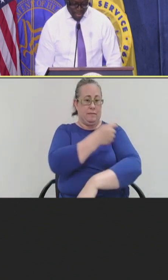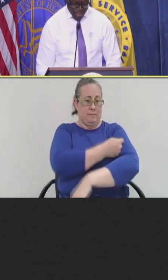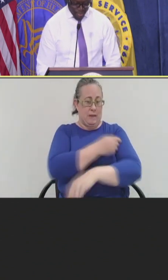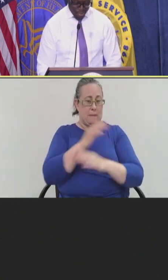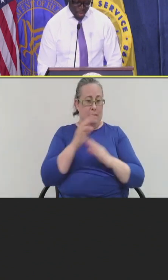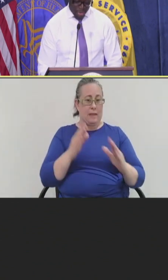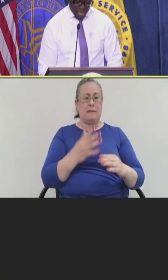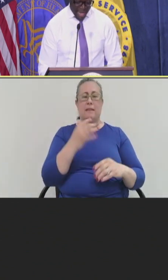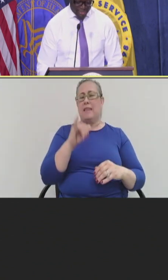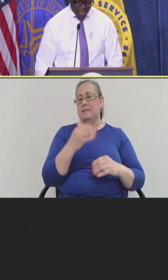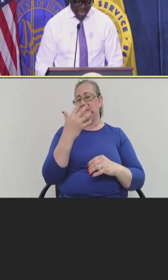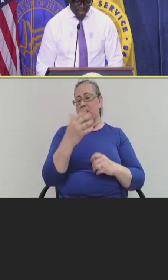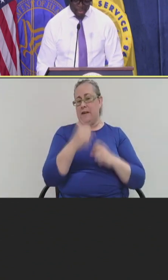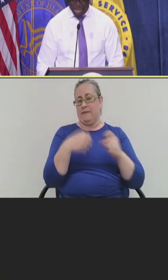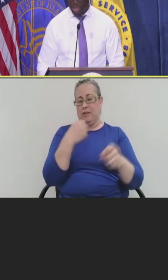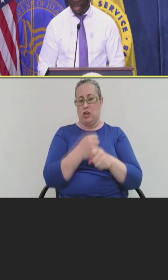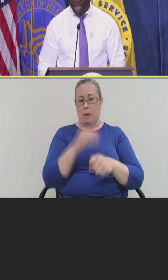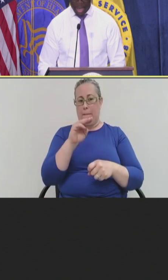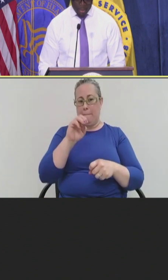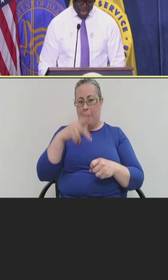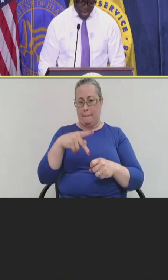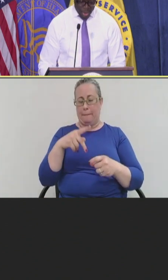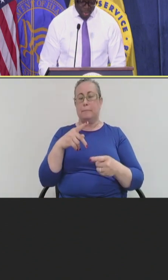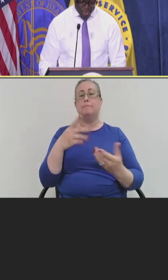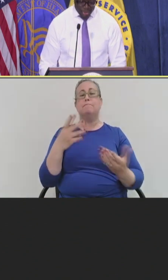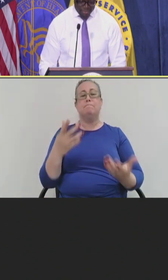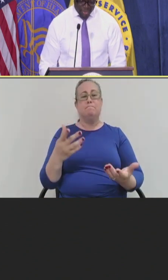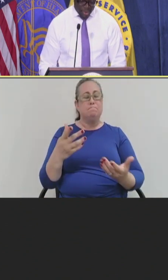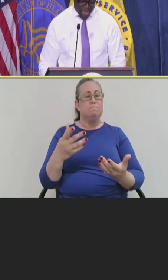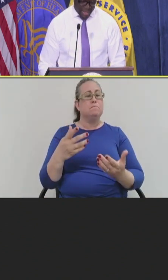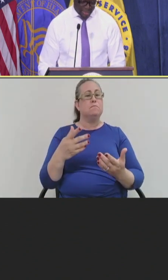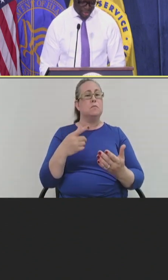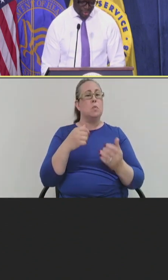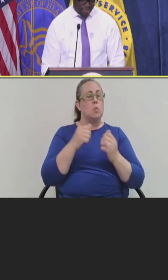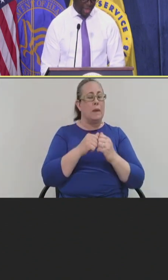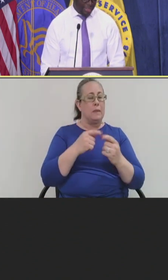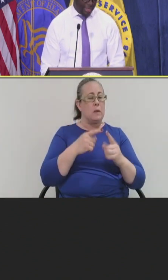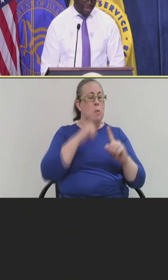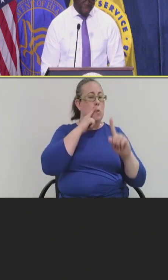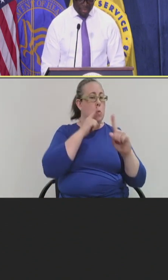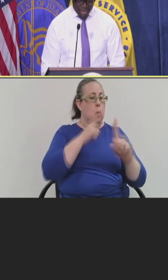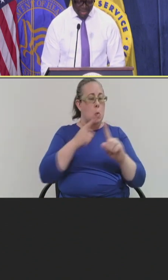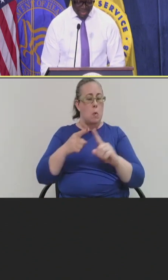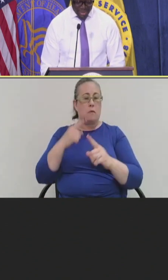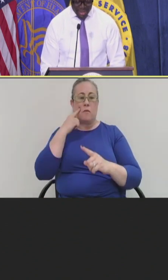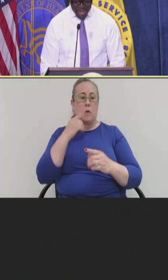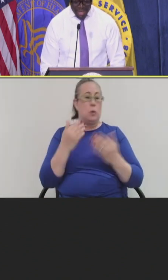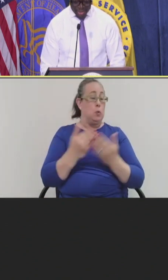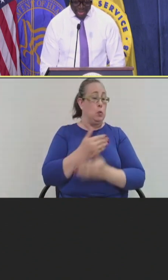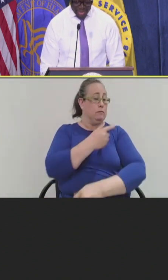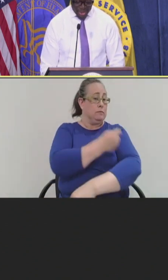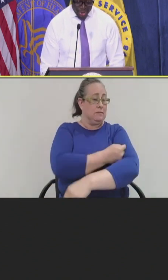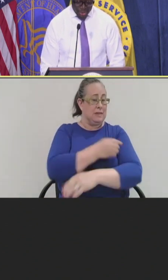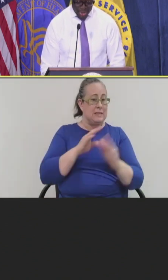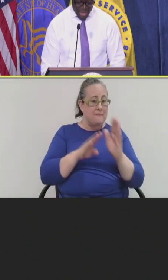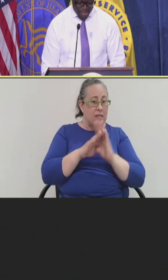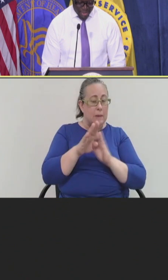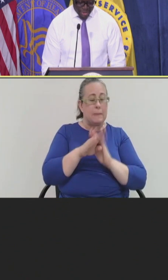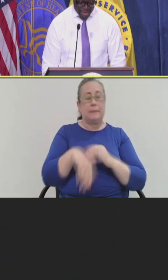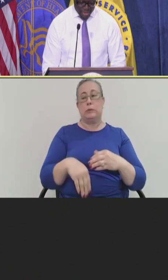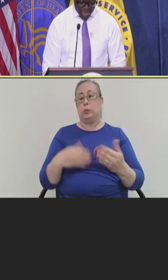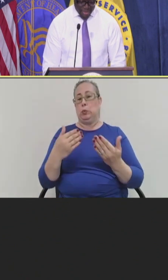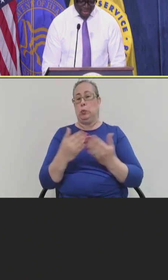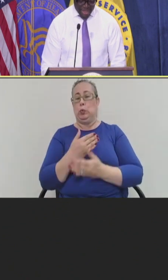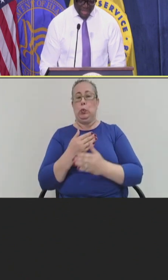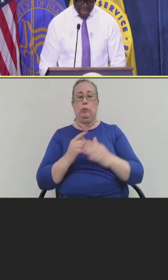roadmap, but with a lifespan approach, with the goals of coordinating new vaccine development and addressing newly